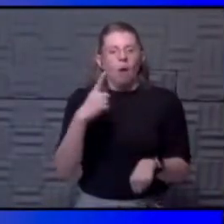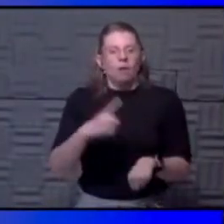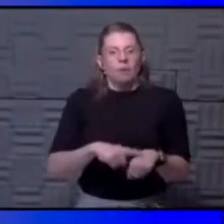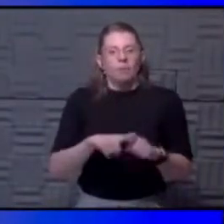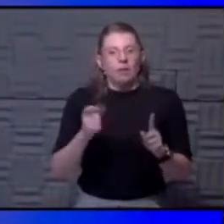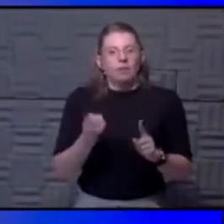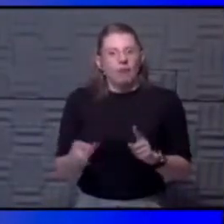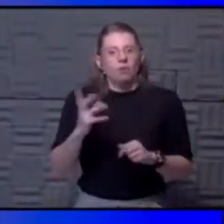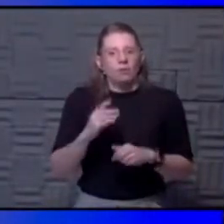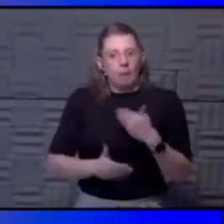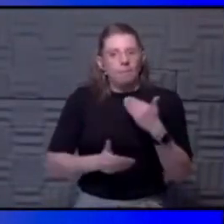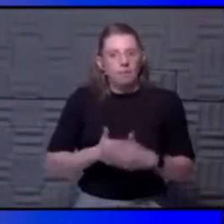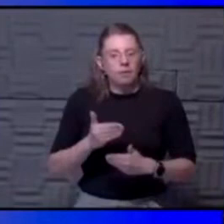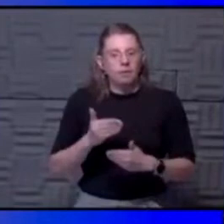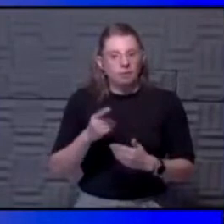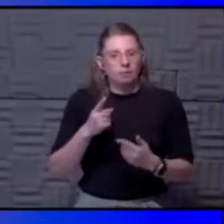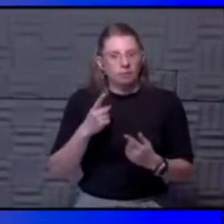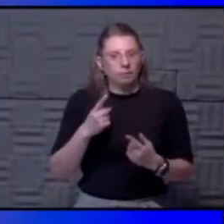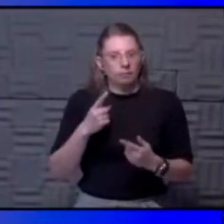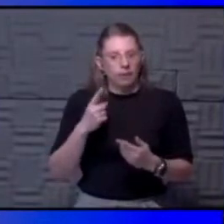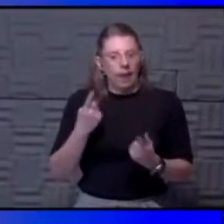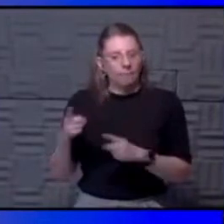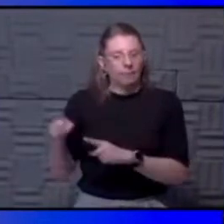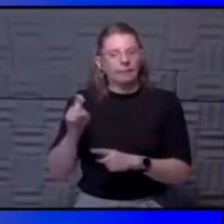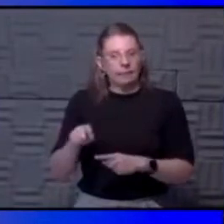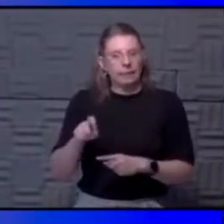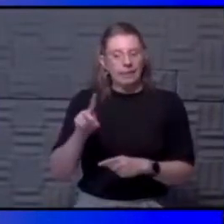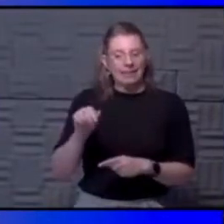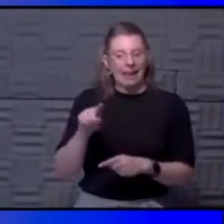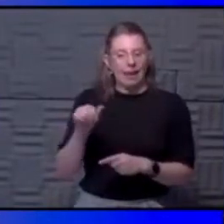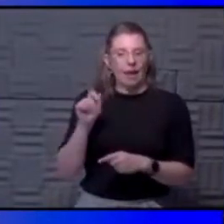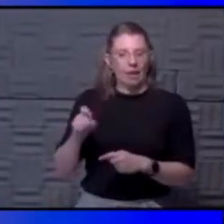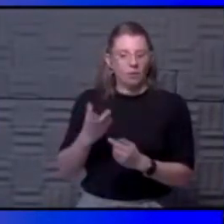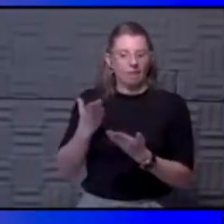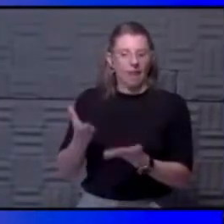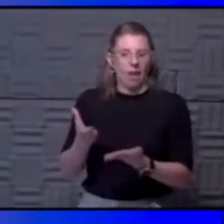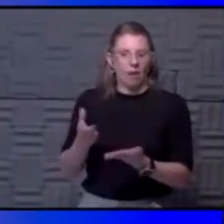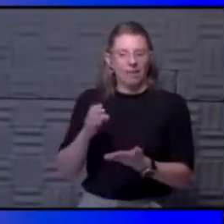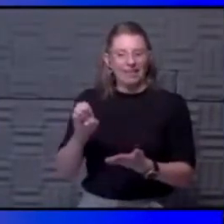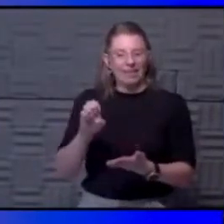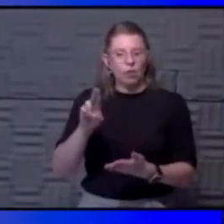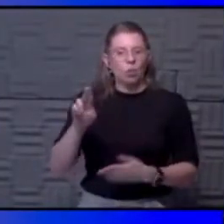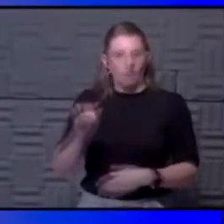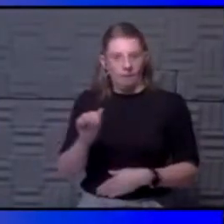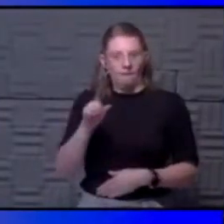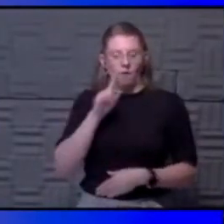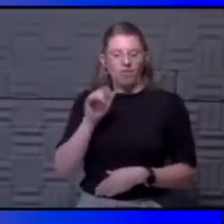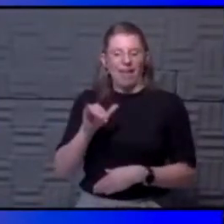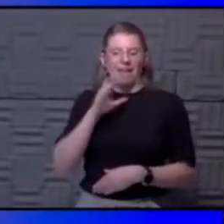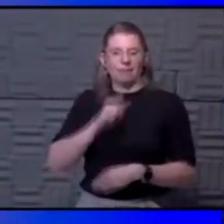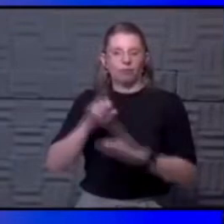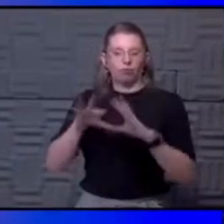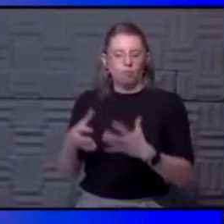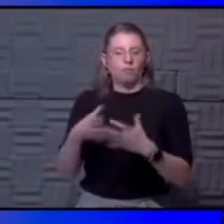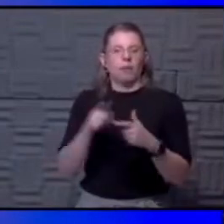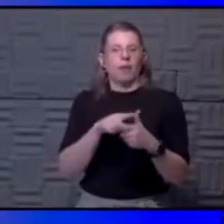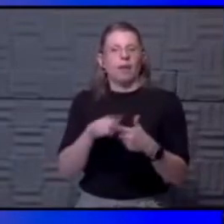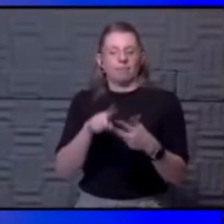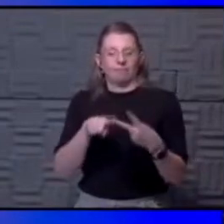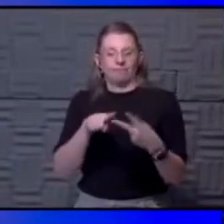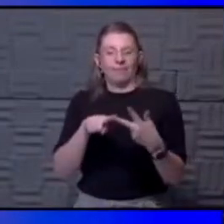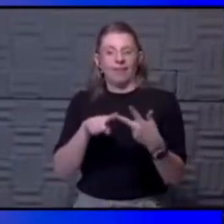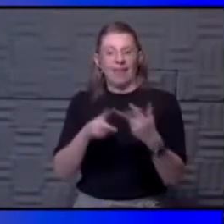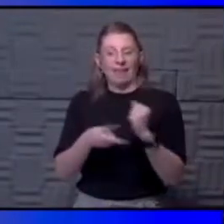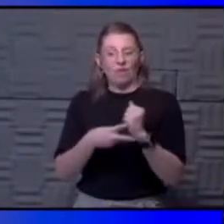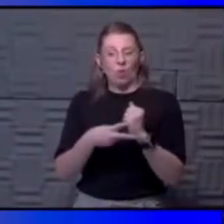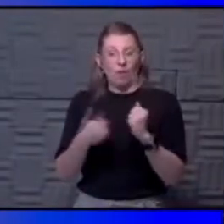have to happen. First, there is the data has to be there, then an EUA for that age group, and then we have to make sure that we have